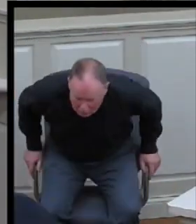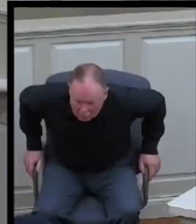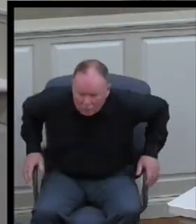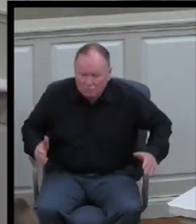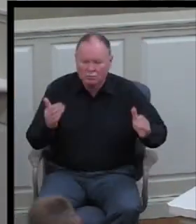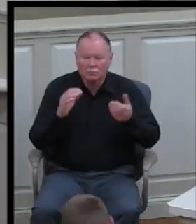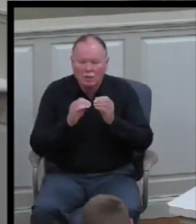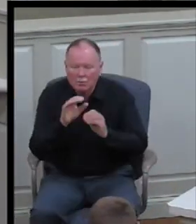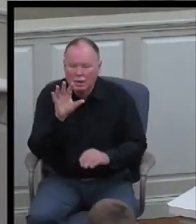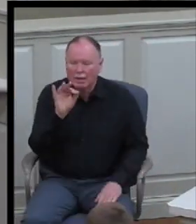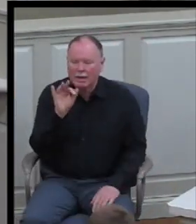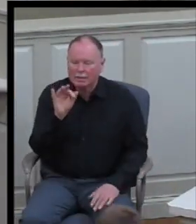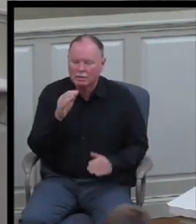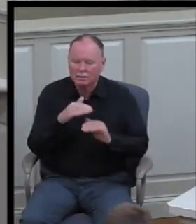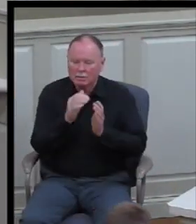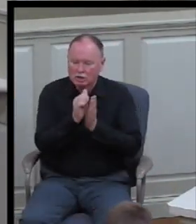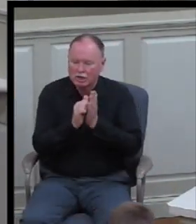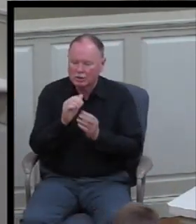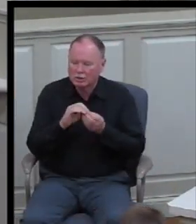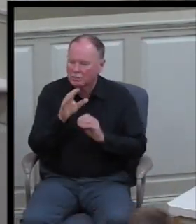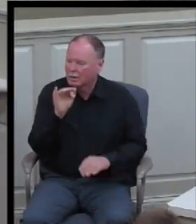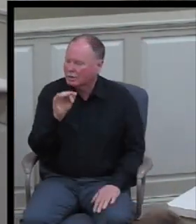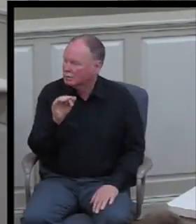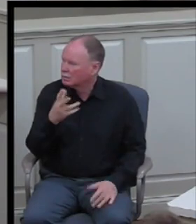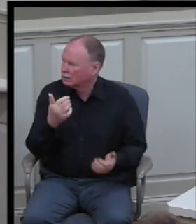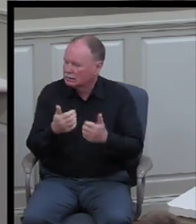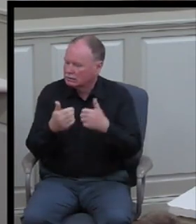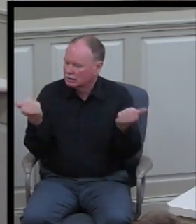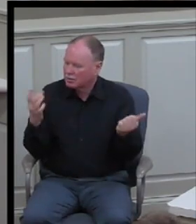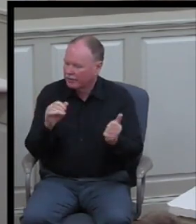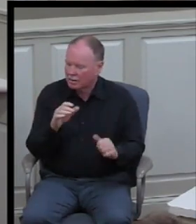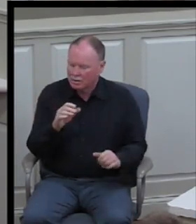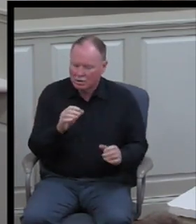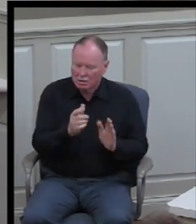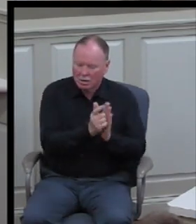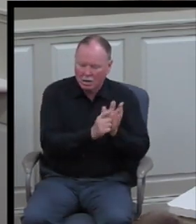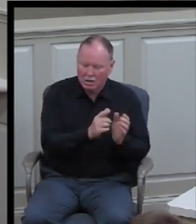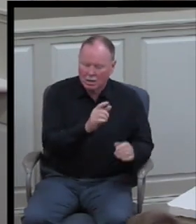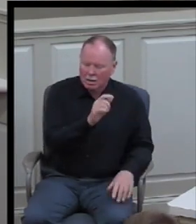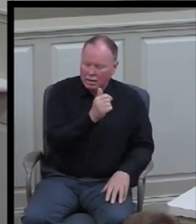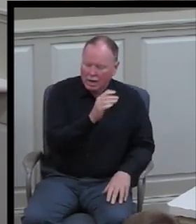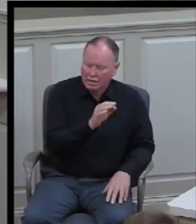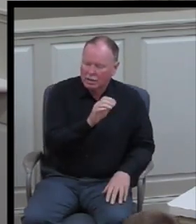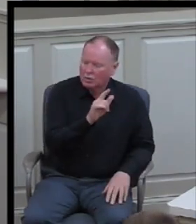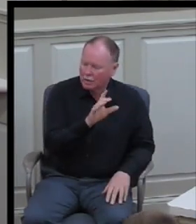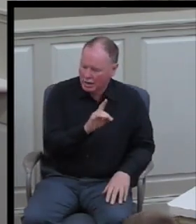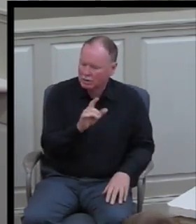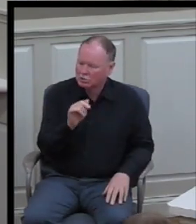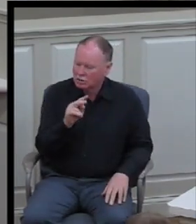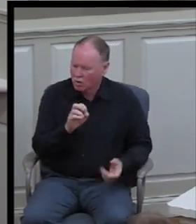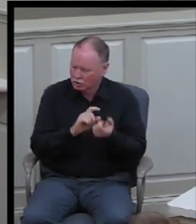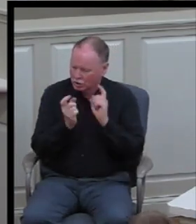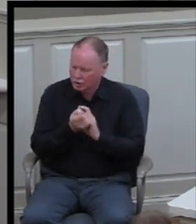Item 19. This will be the second reading of ordinance number 1928. This will be the zone